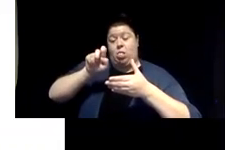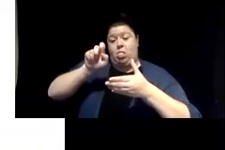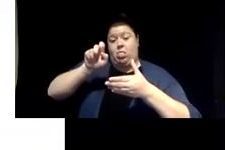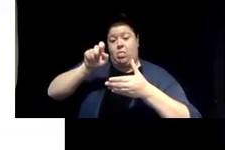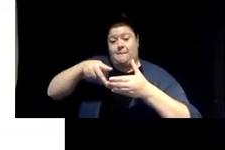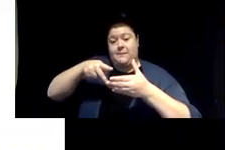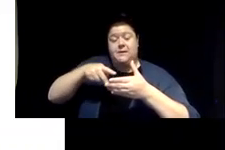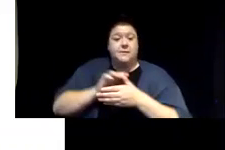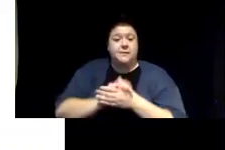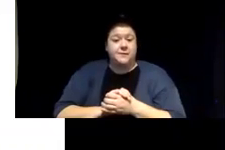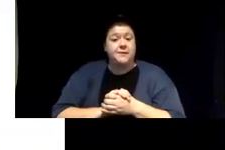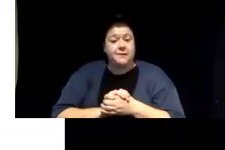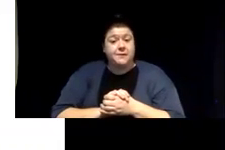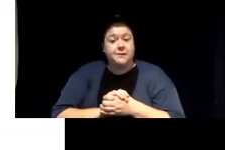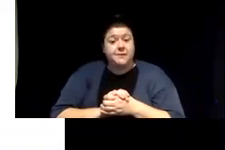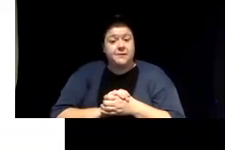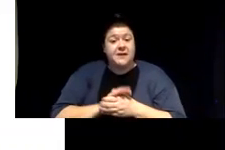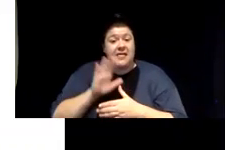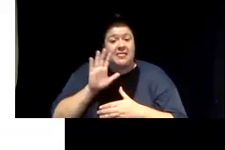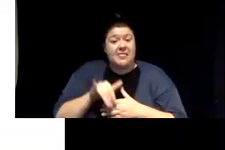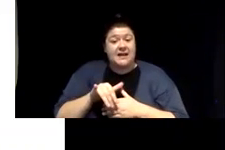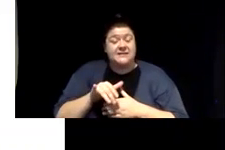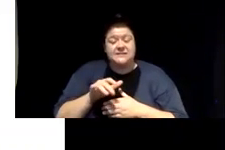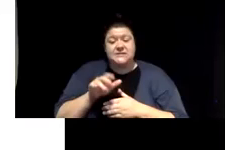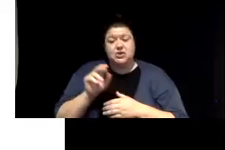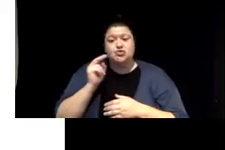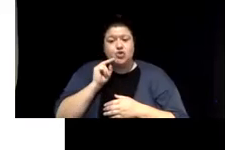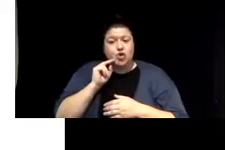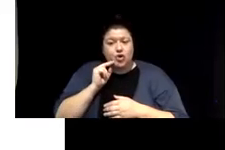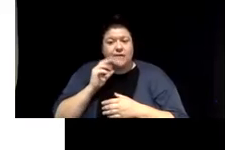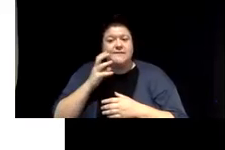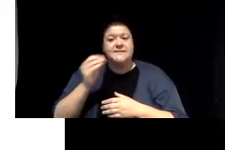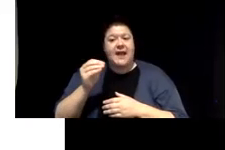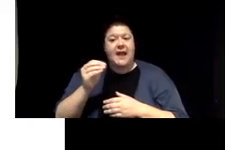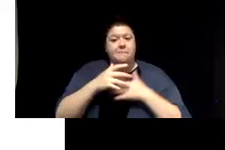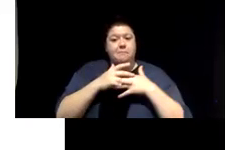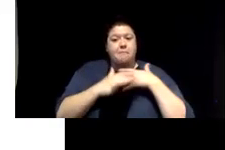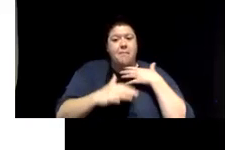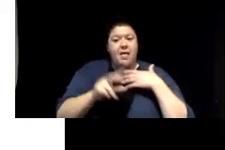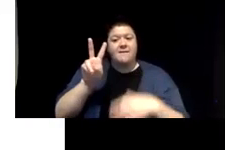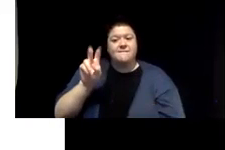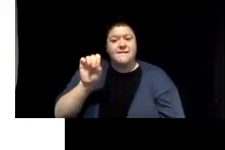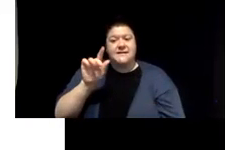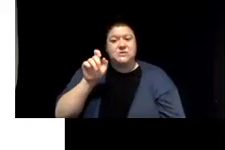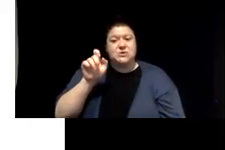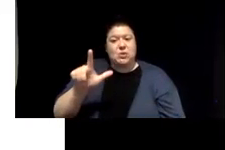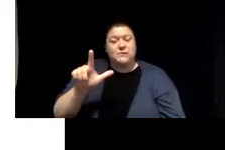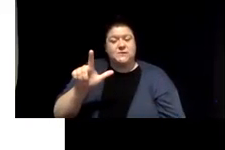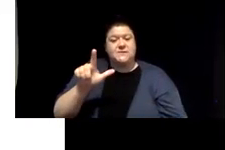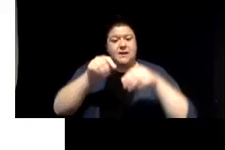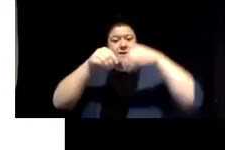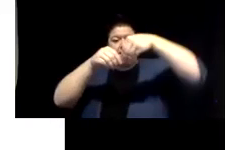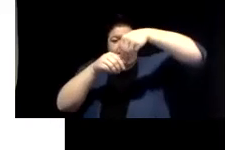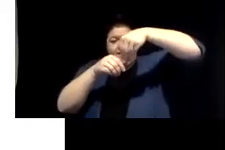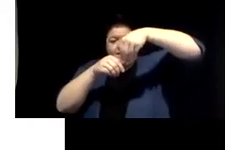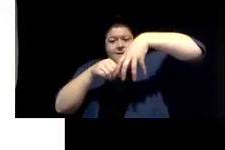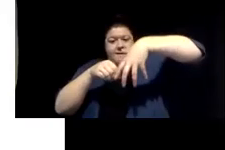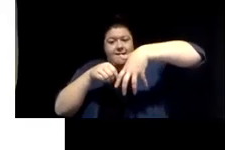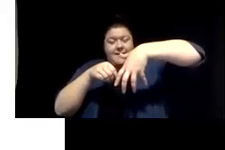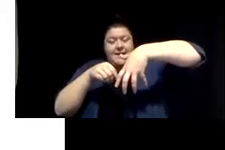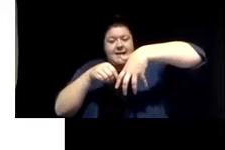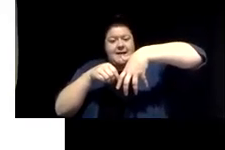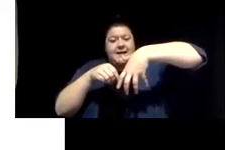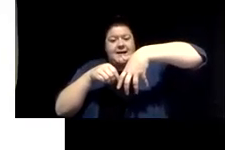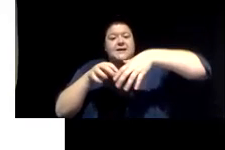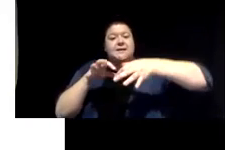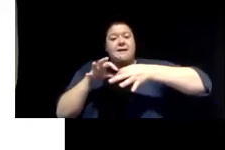is where it contains the nerves and the blood vessels of the tooth, and they go down into the bones and connect up